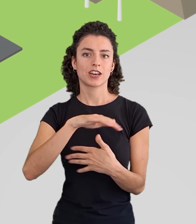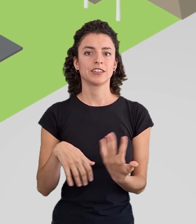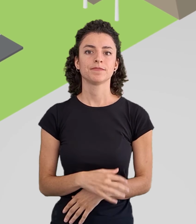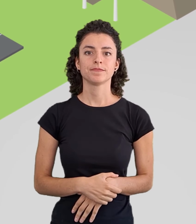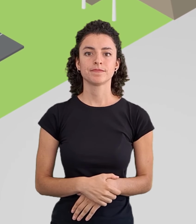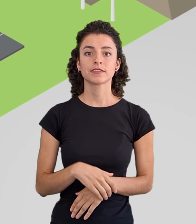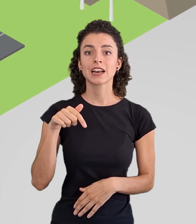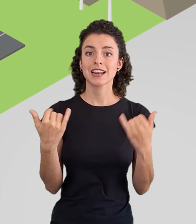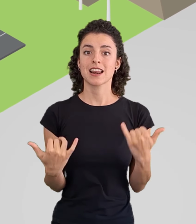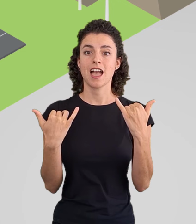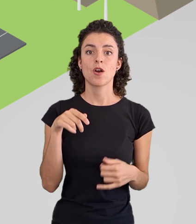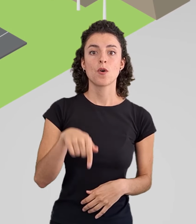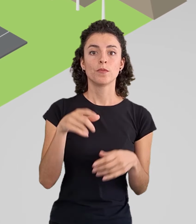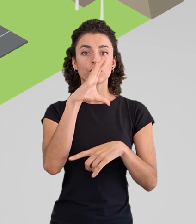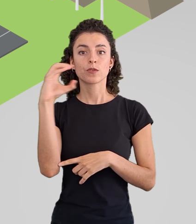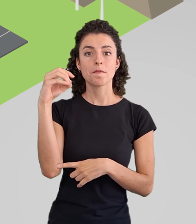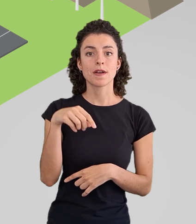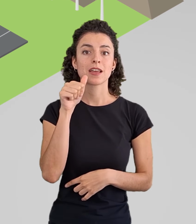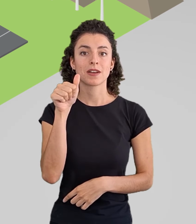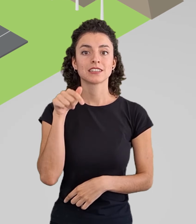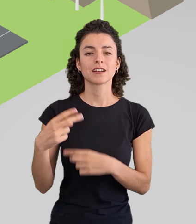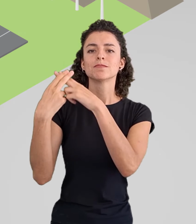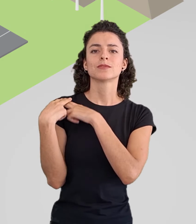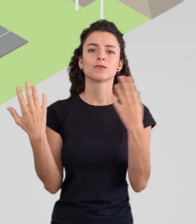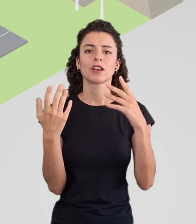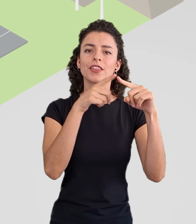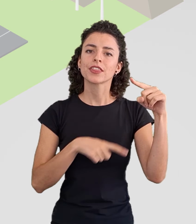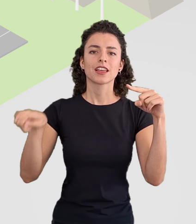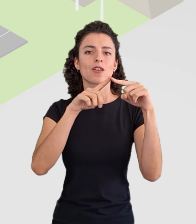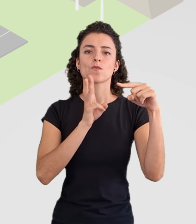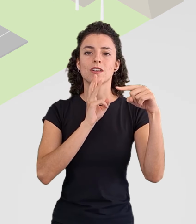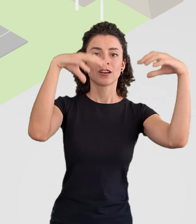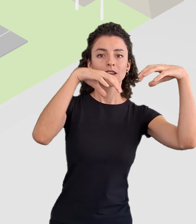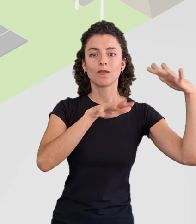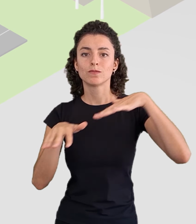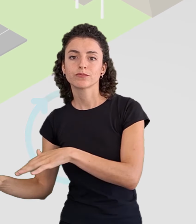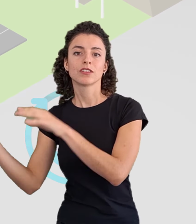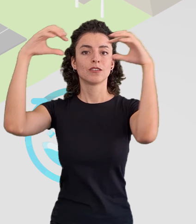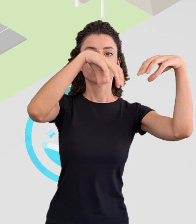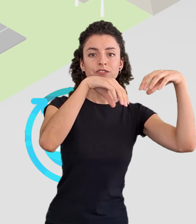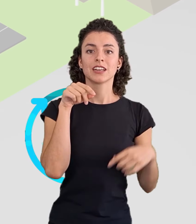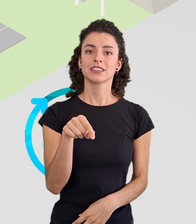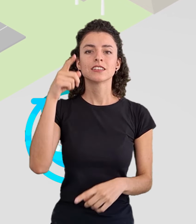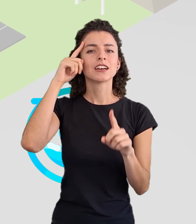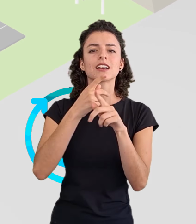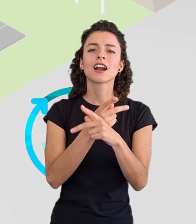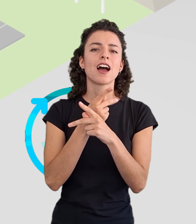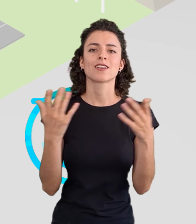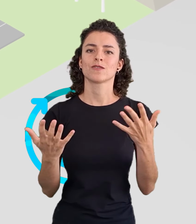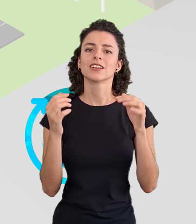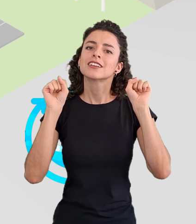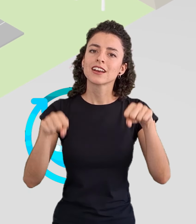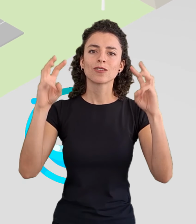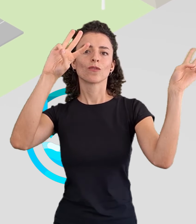The organization is focused on sustainable development for the future, for which it already has a series of